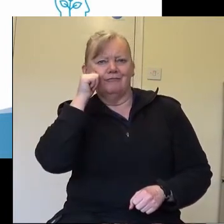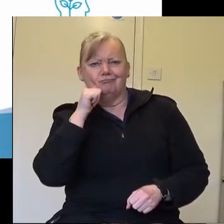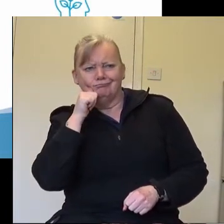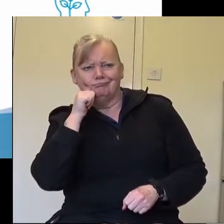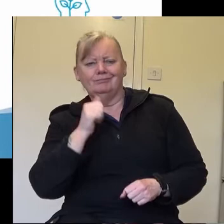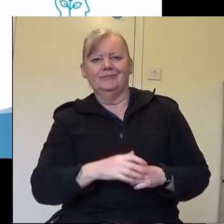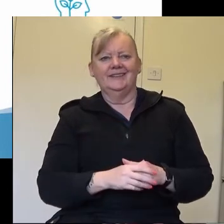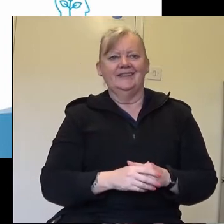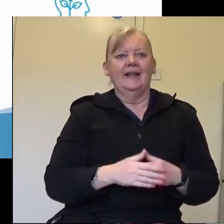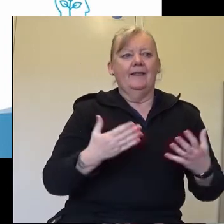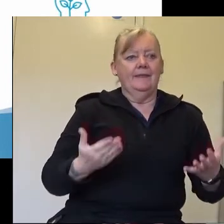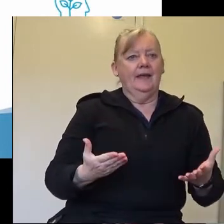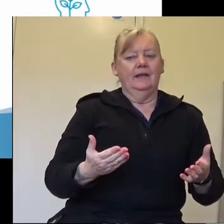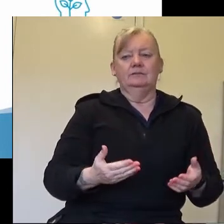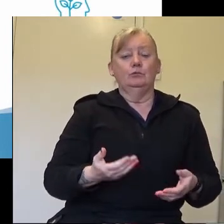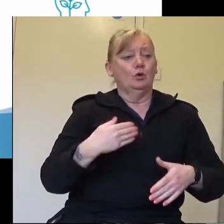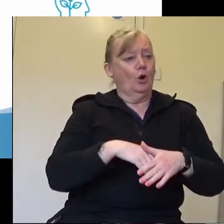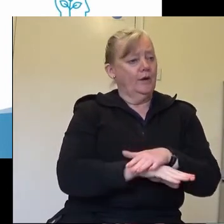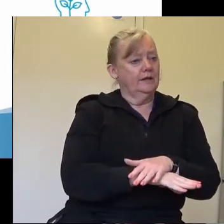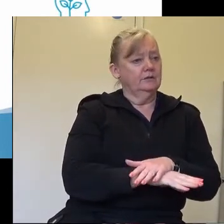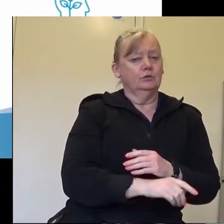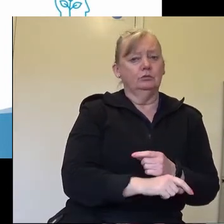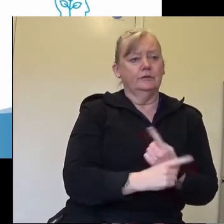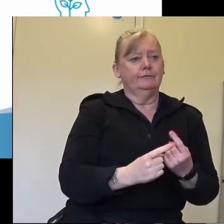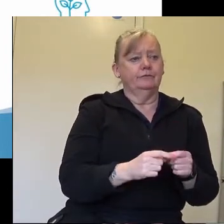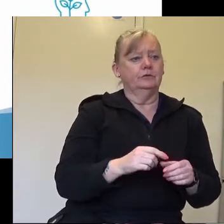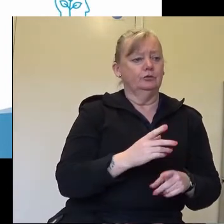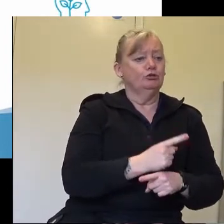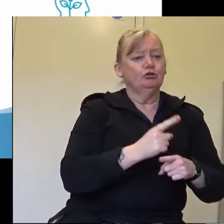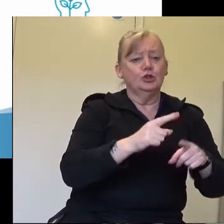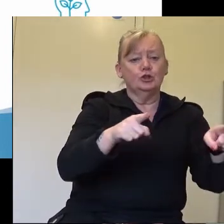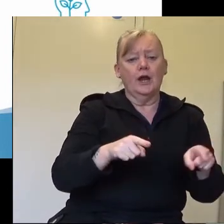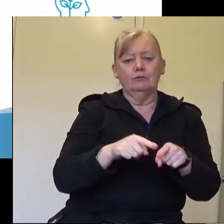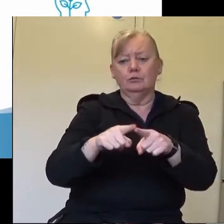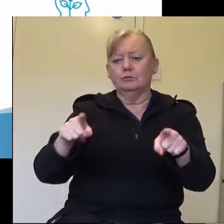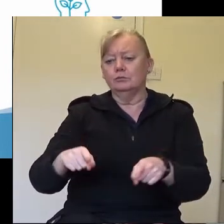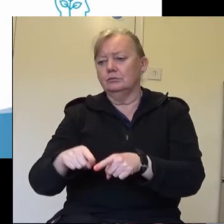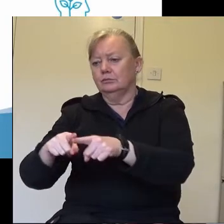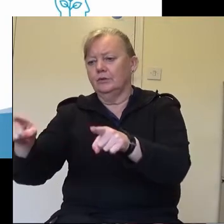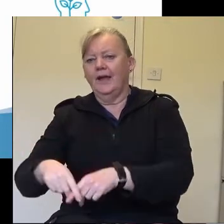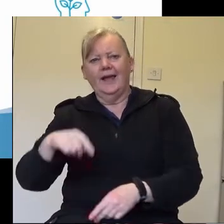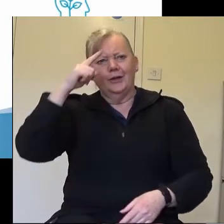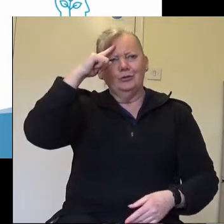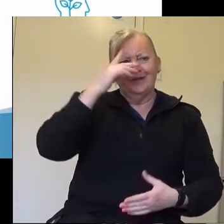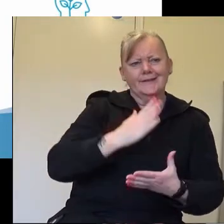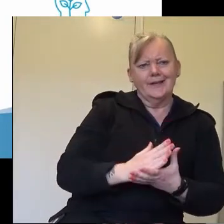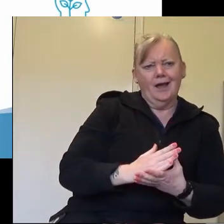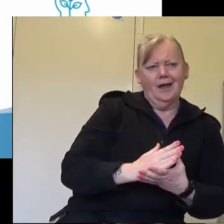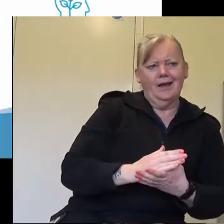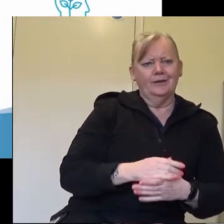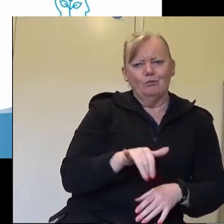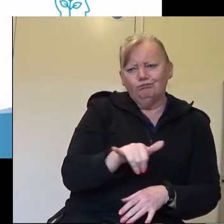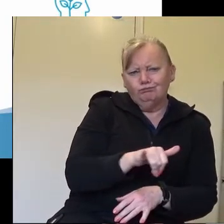beginning, and then they go to the chat rooms and they need to chat in order to decide who is